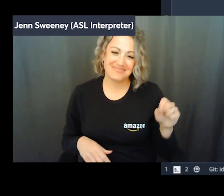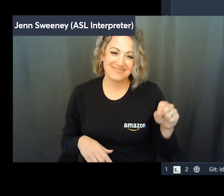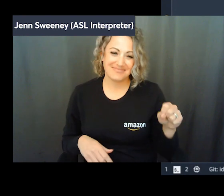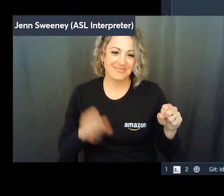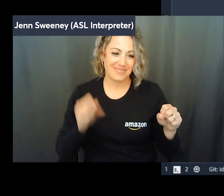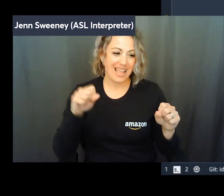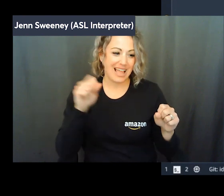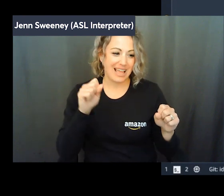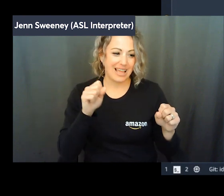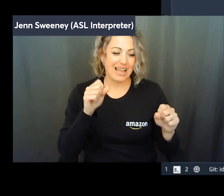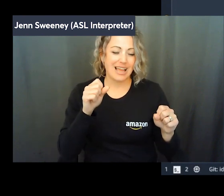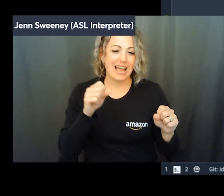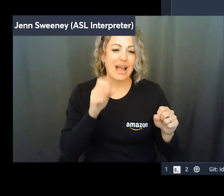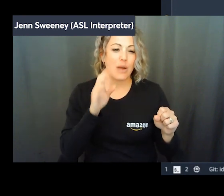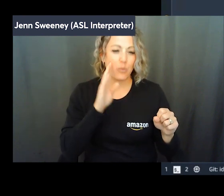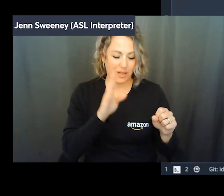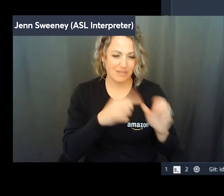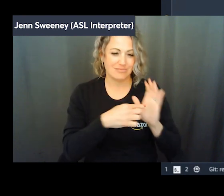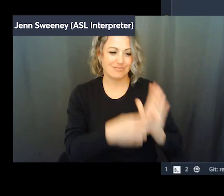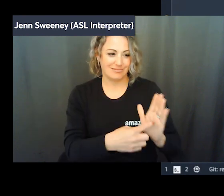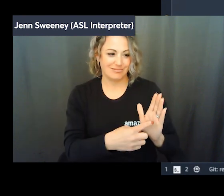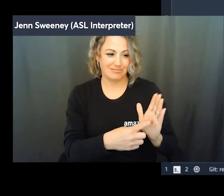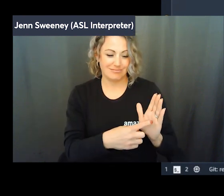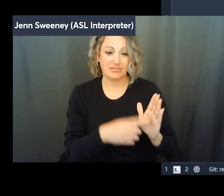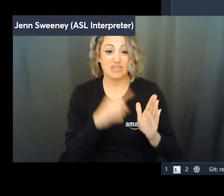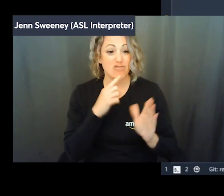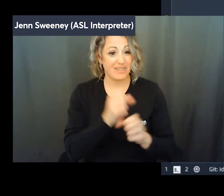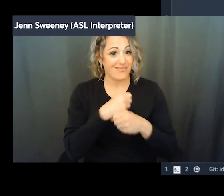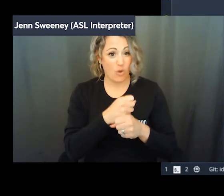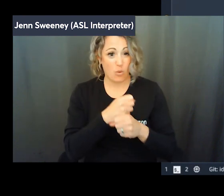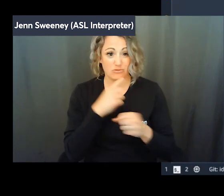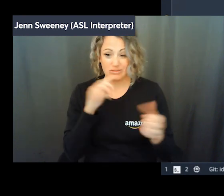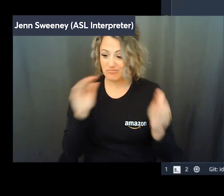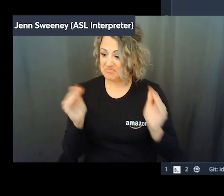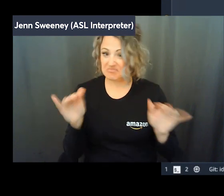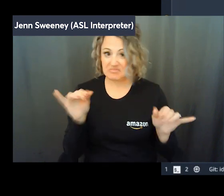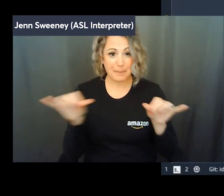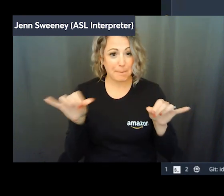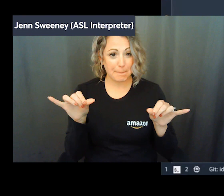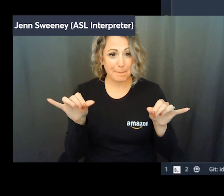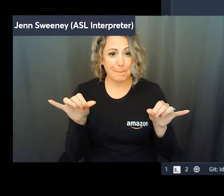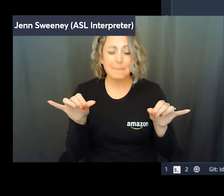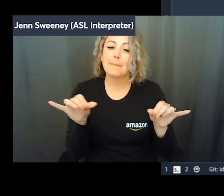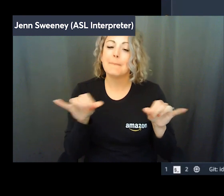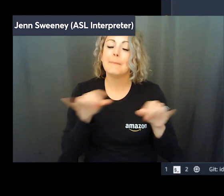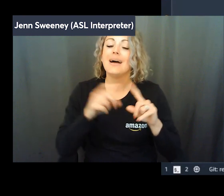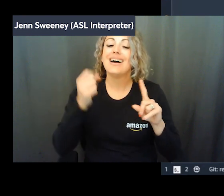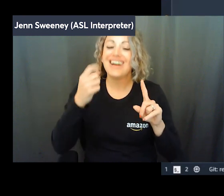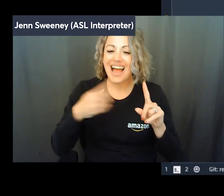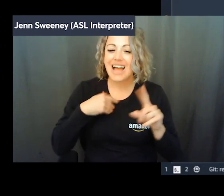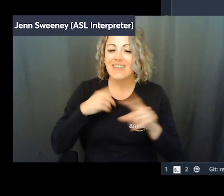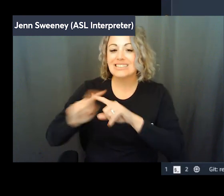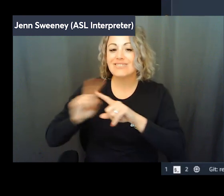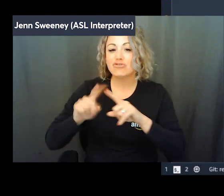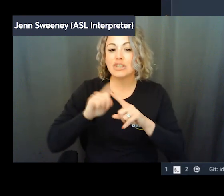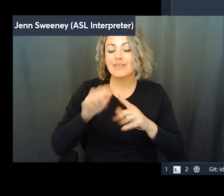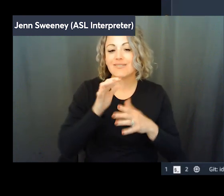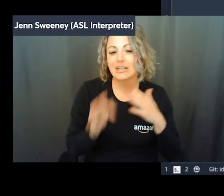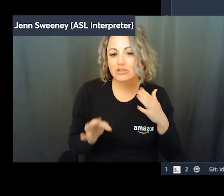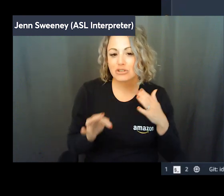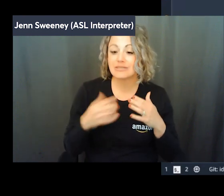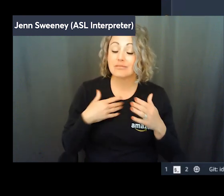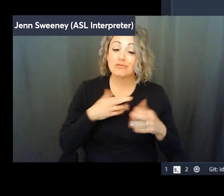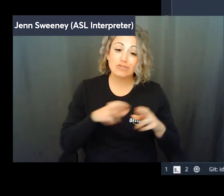now, as you can see, it performs pretty comparably to real time. Yeah. There's a bunch of factors, for example, like the region I'm in,